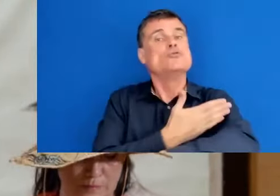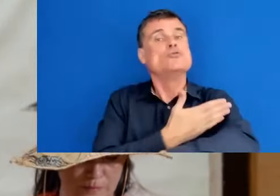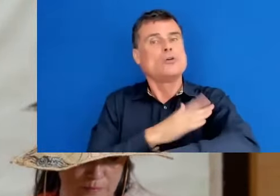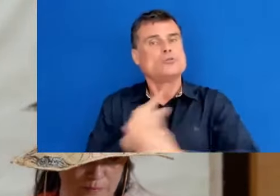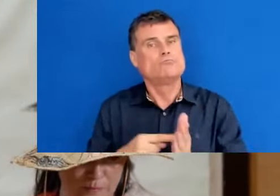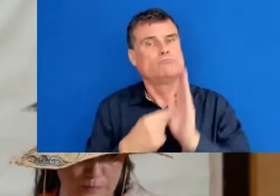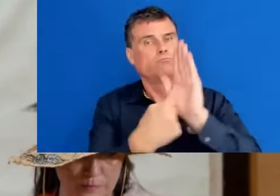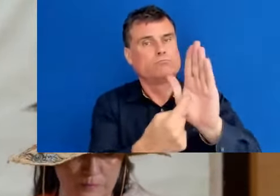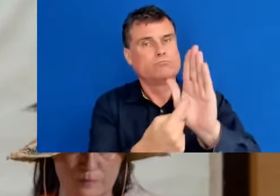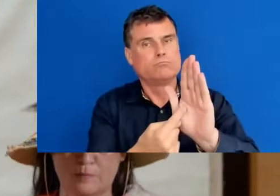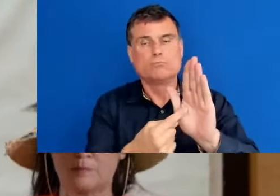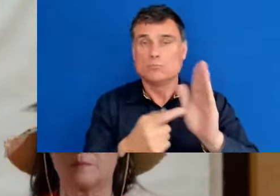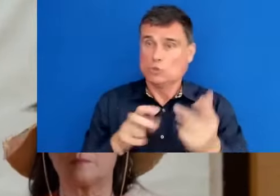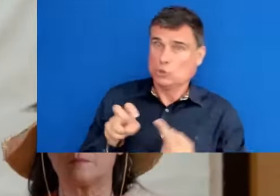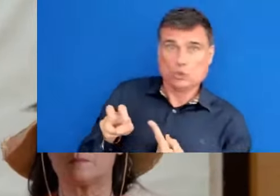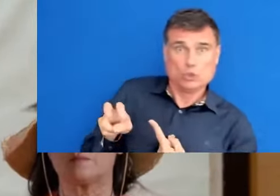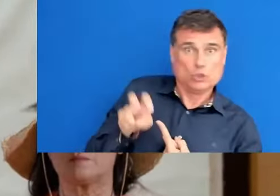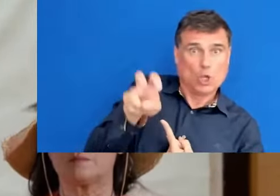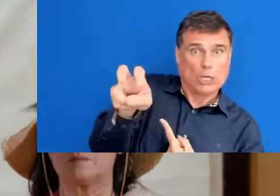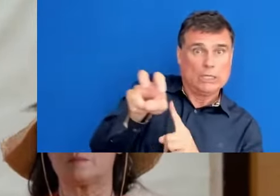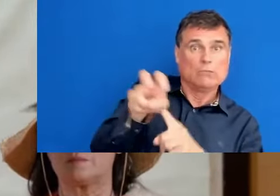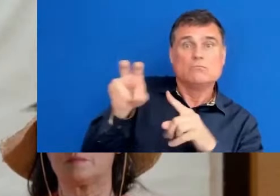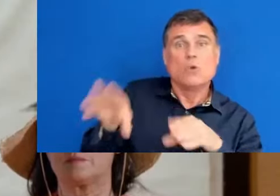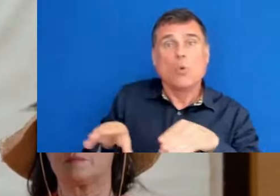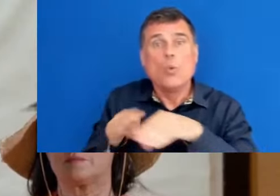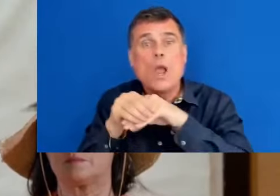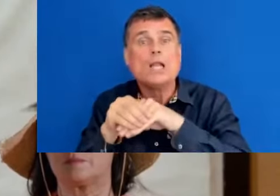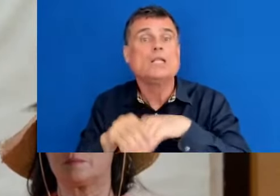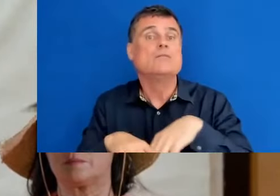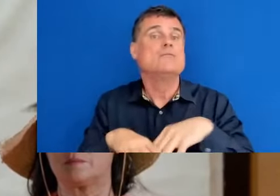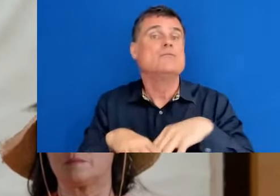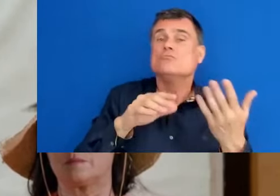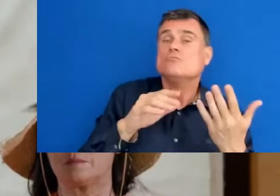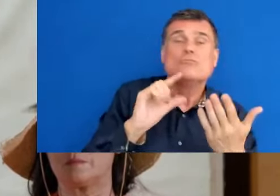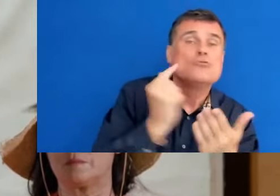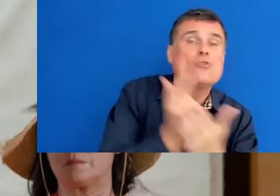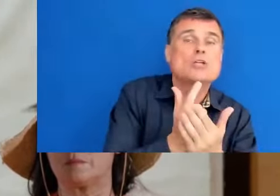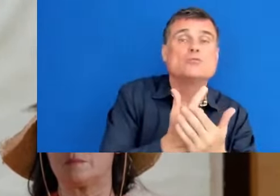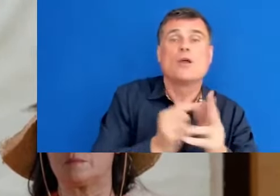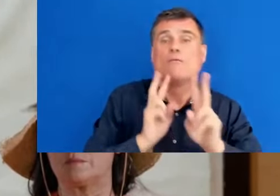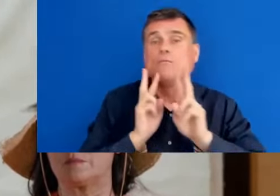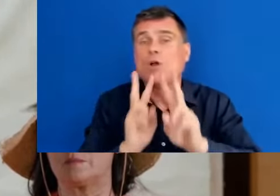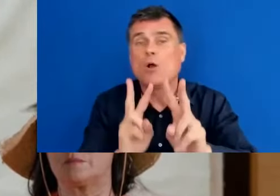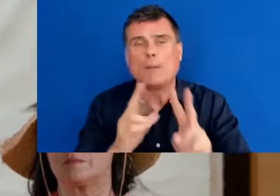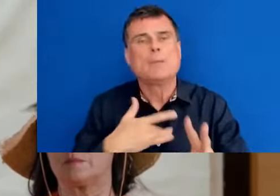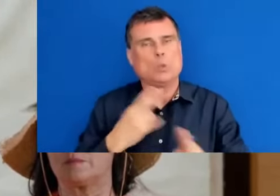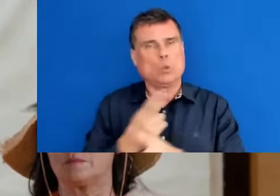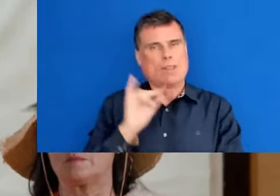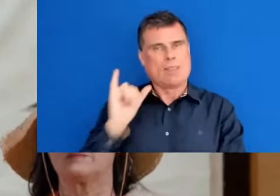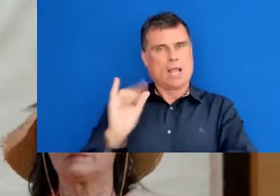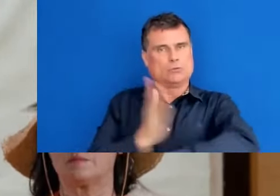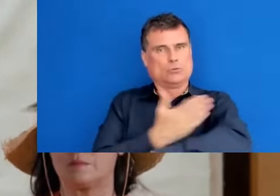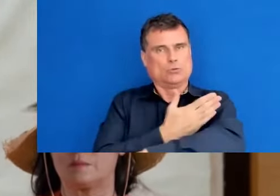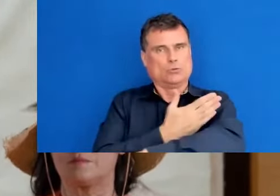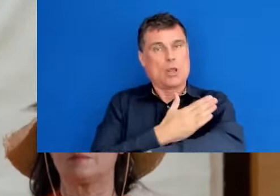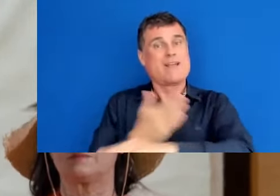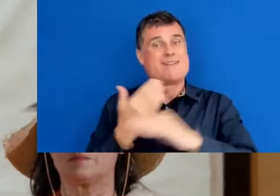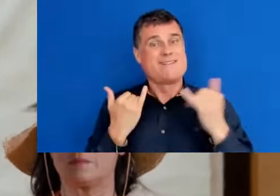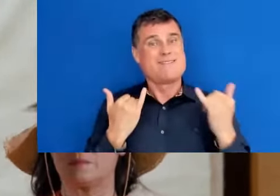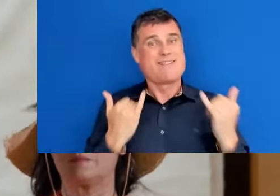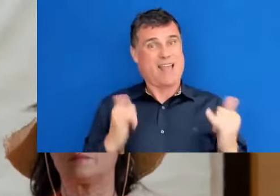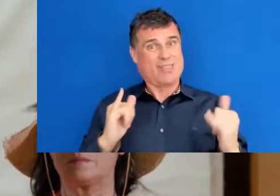at the beginning of any journey, a wedding, a funeral, a graduation, or days like today when